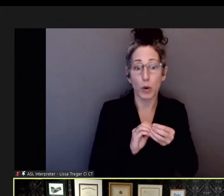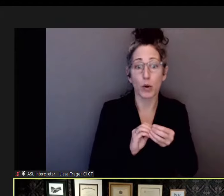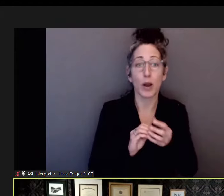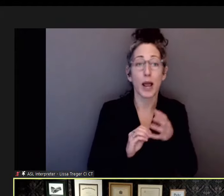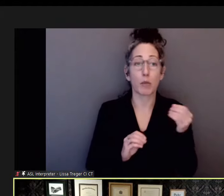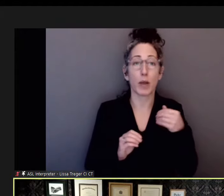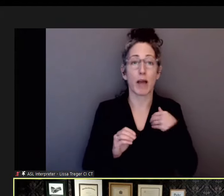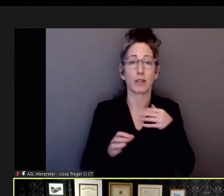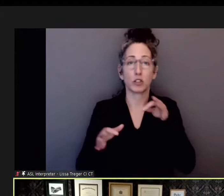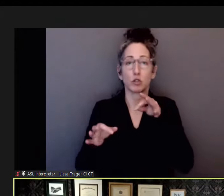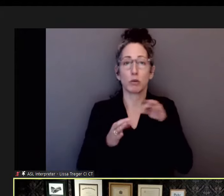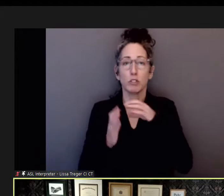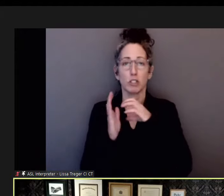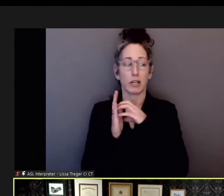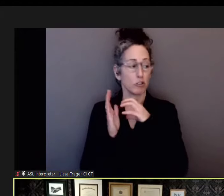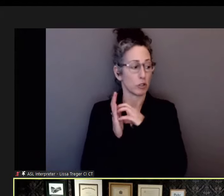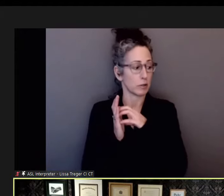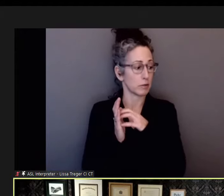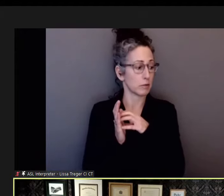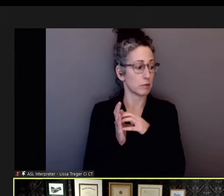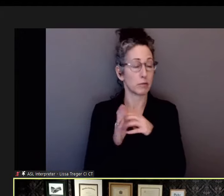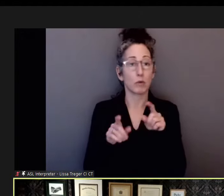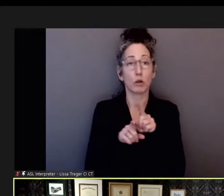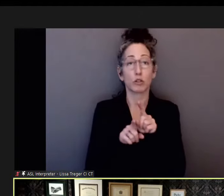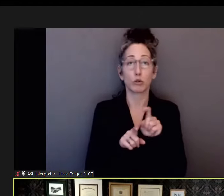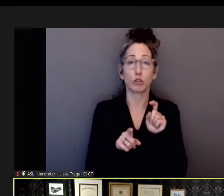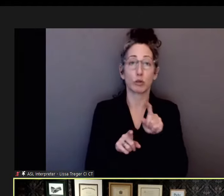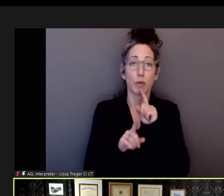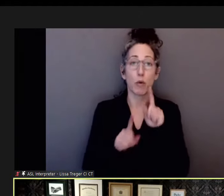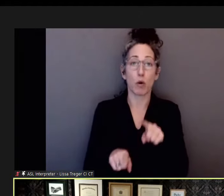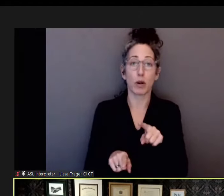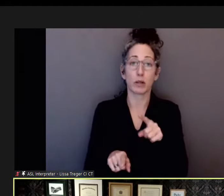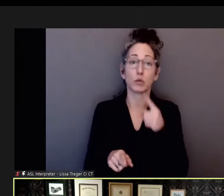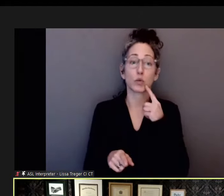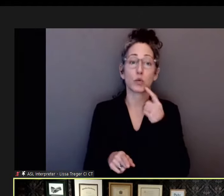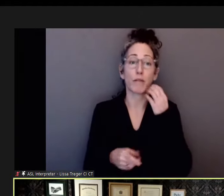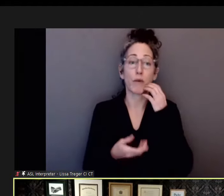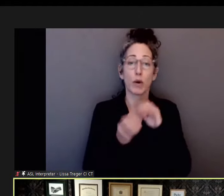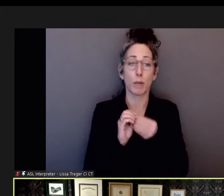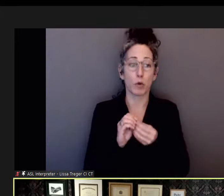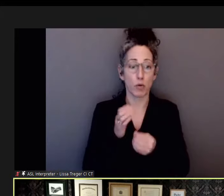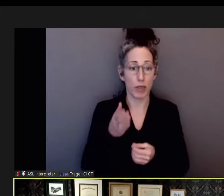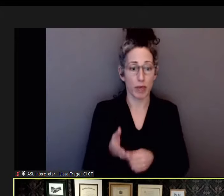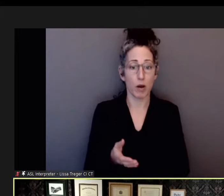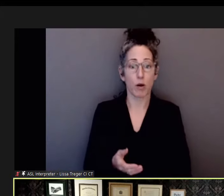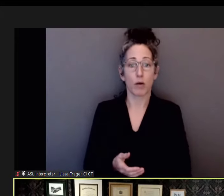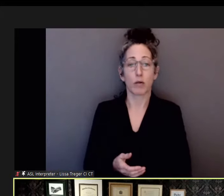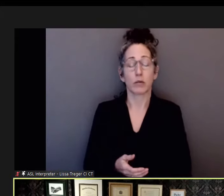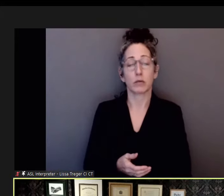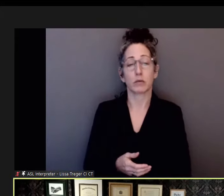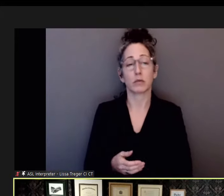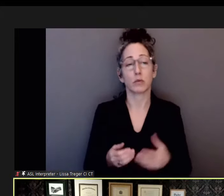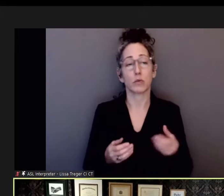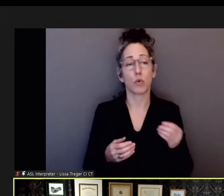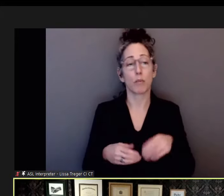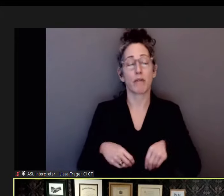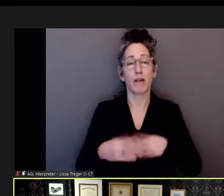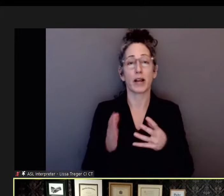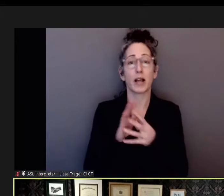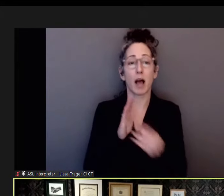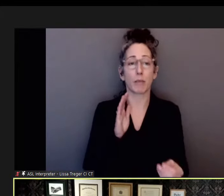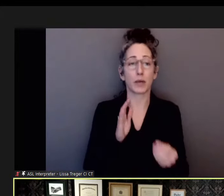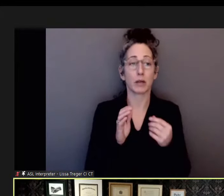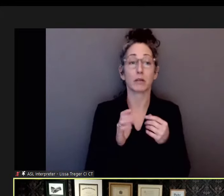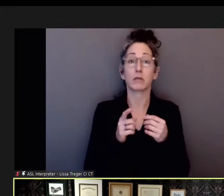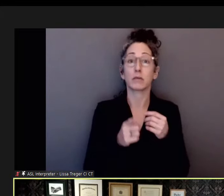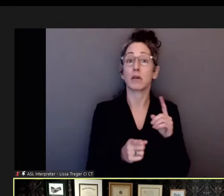section of the report. You should also report that to us at the phone number shown here on the slide, or provide a copy of the VAERS report with the fax number here or